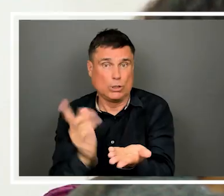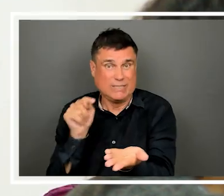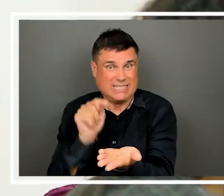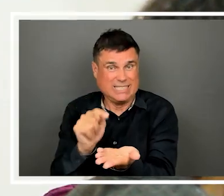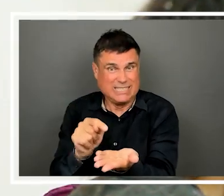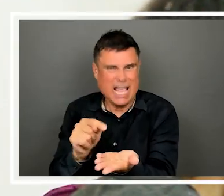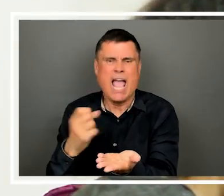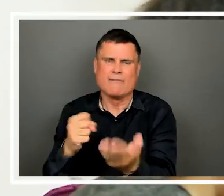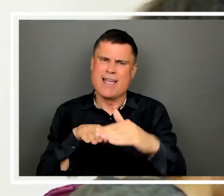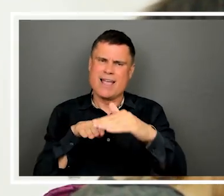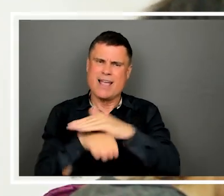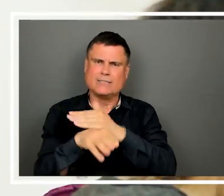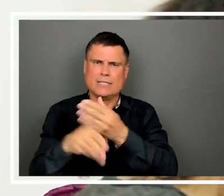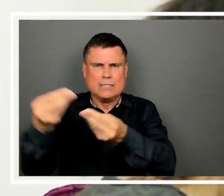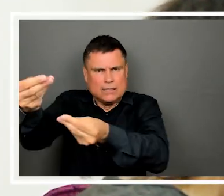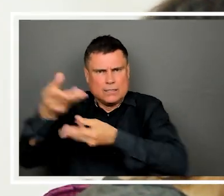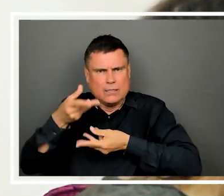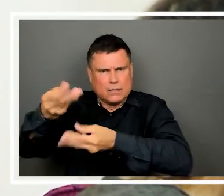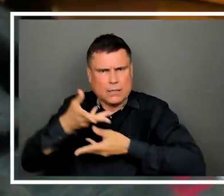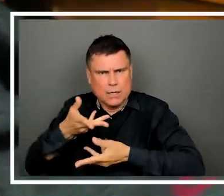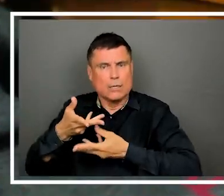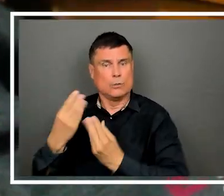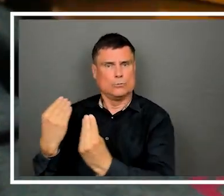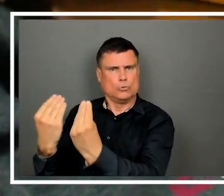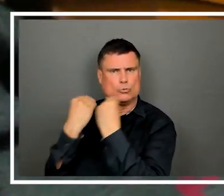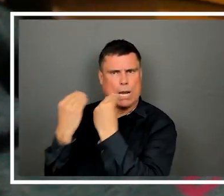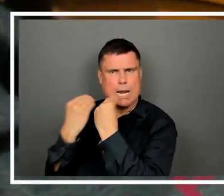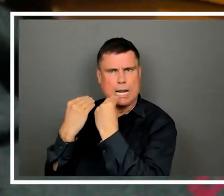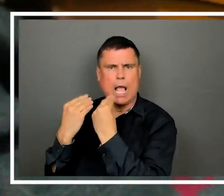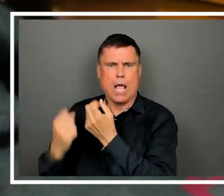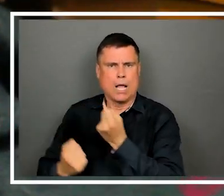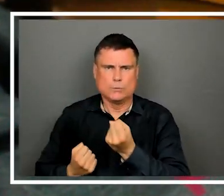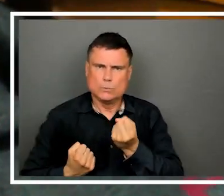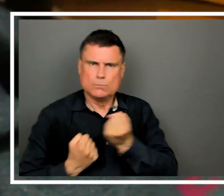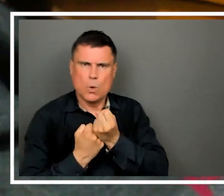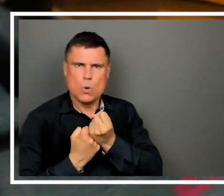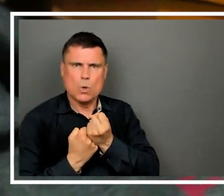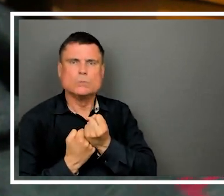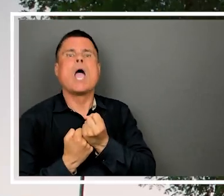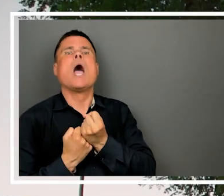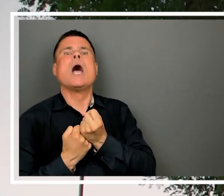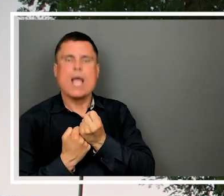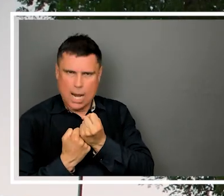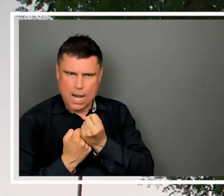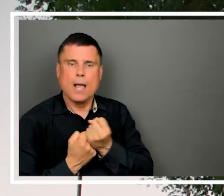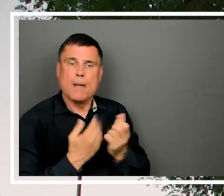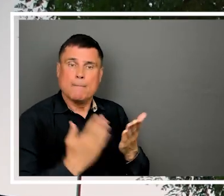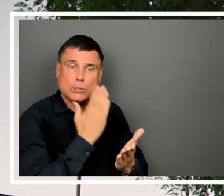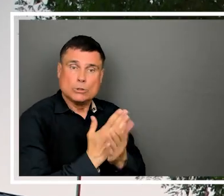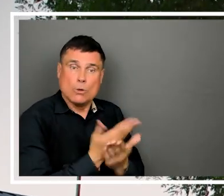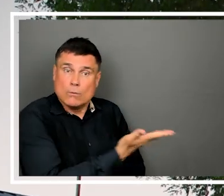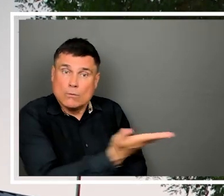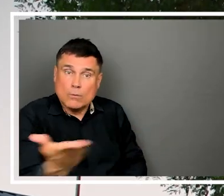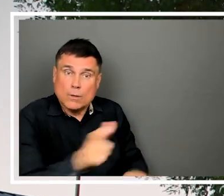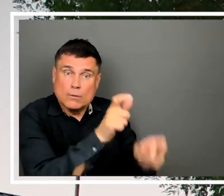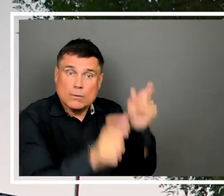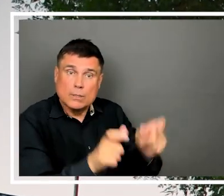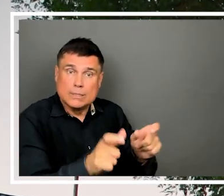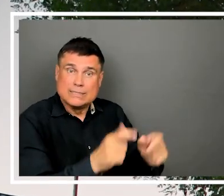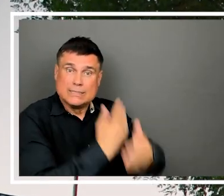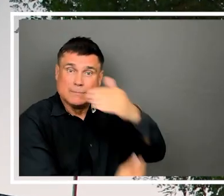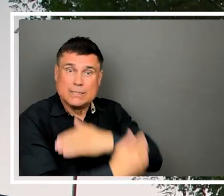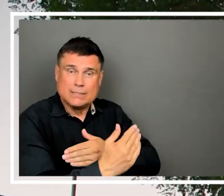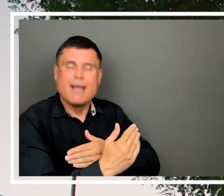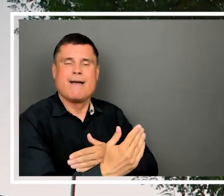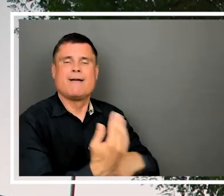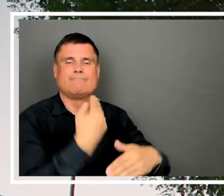providers all have access to information, training, and support to ensure that persons with disabilities can access the